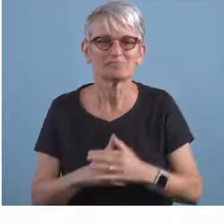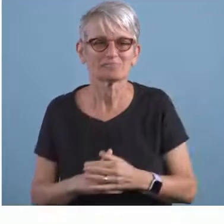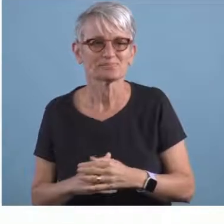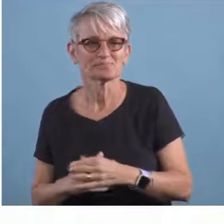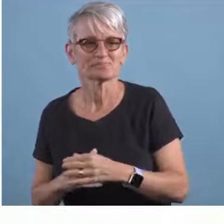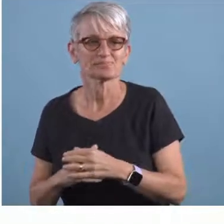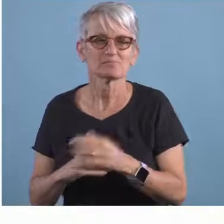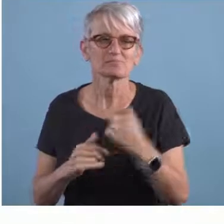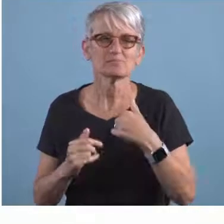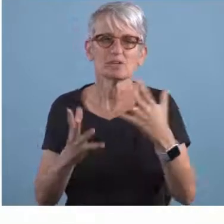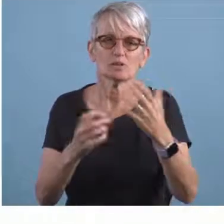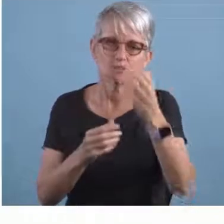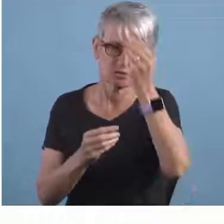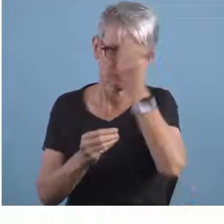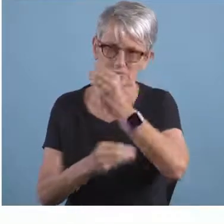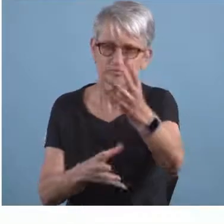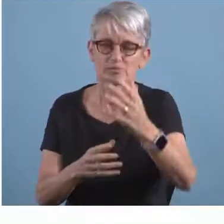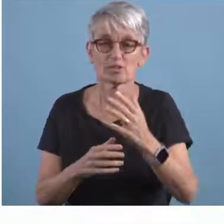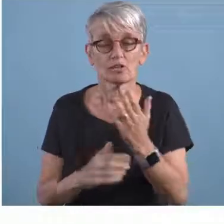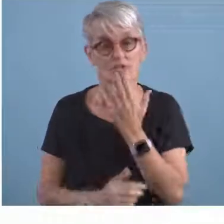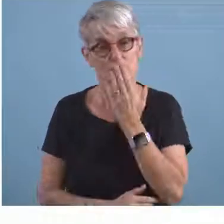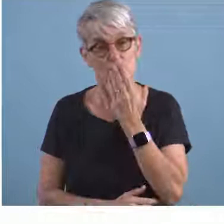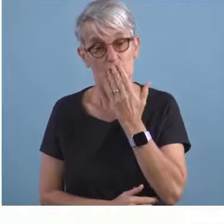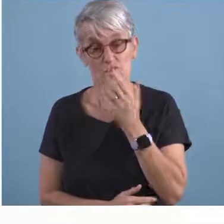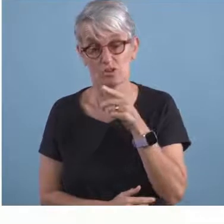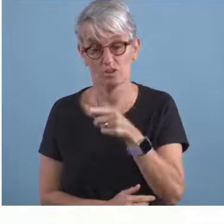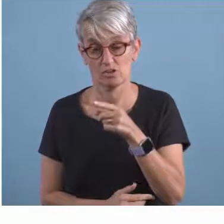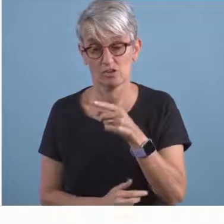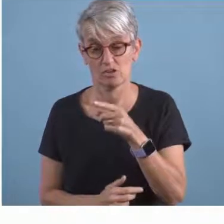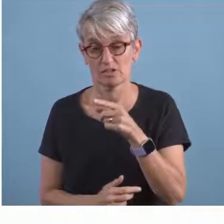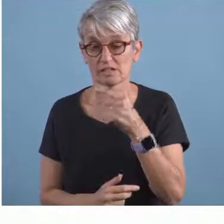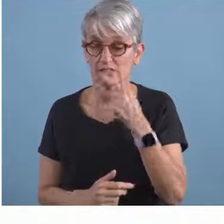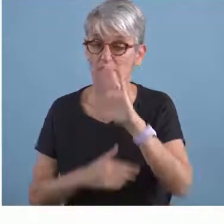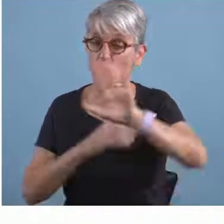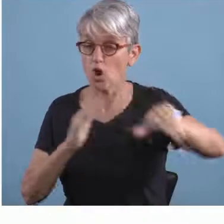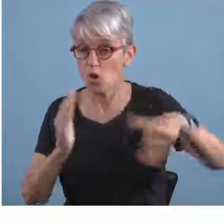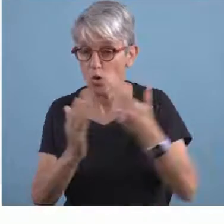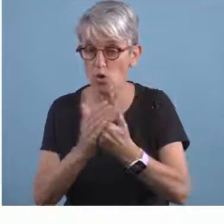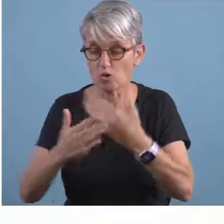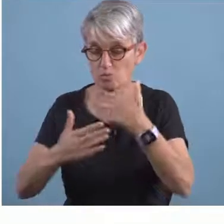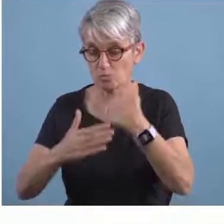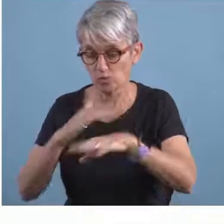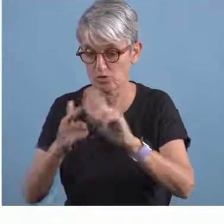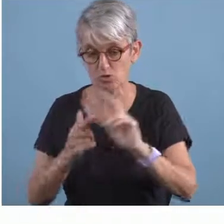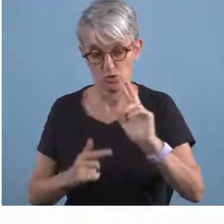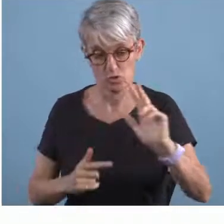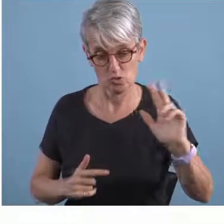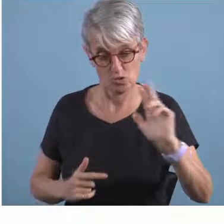to share that once Colorado said all birth to three providers, hundreds and hundreds of